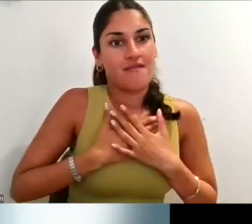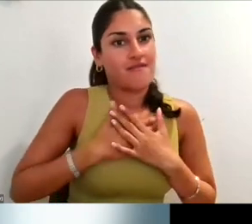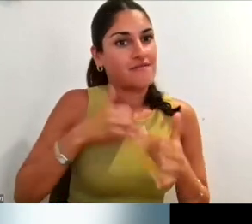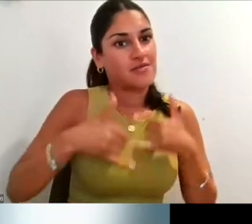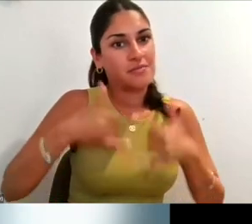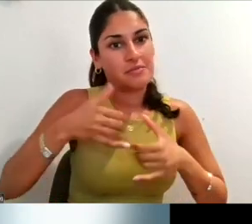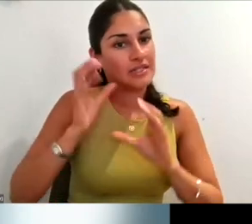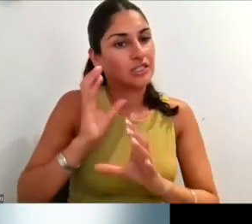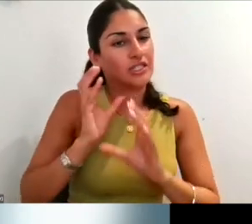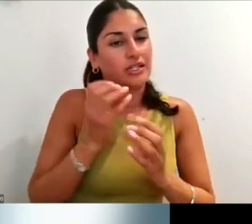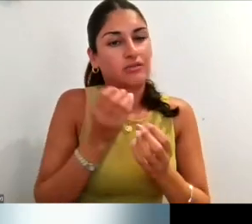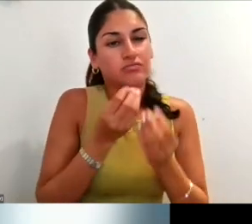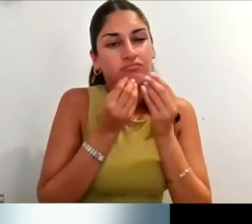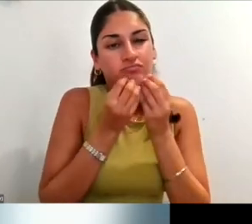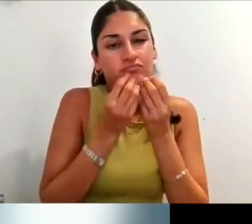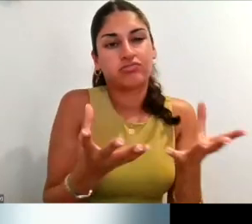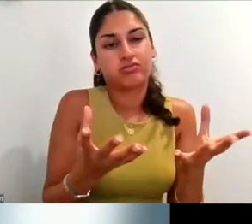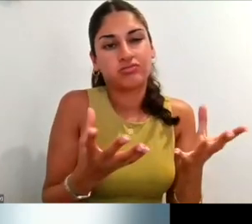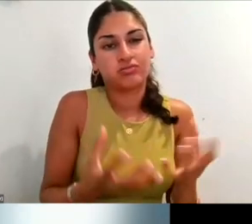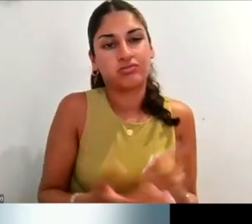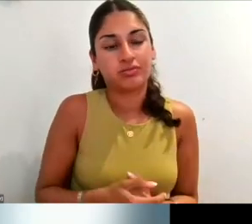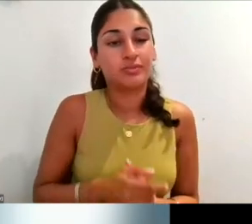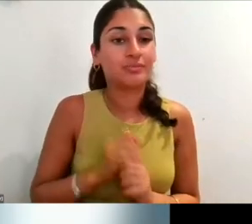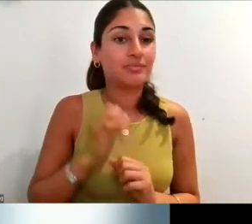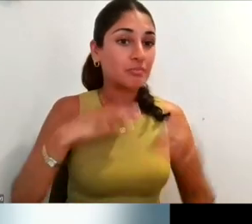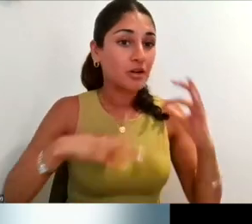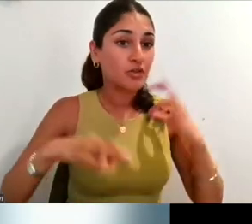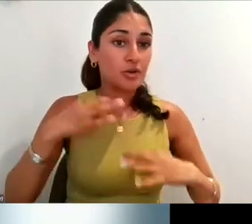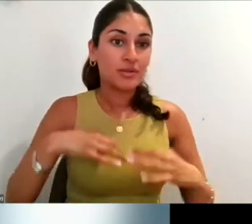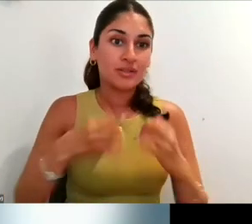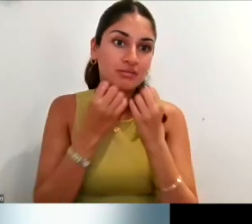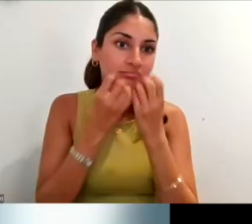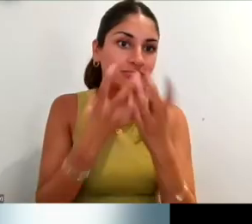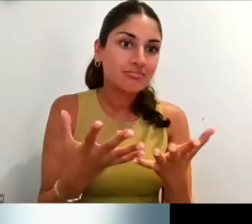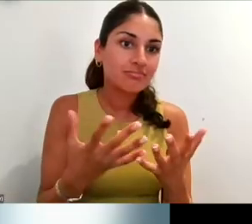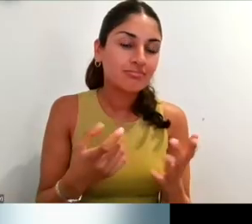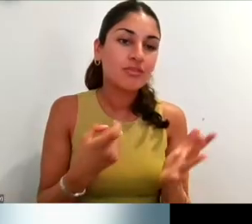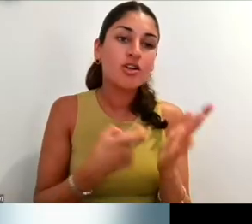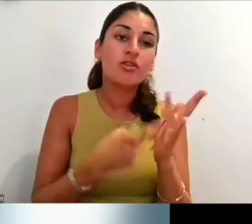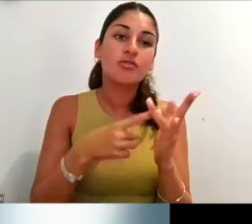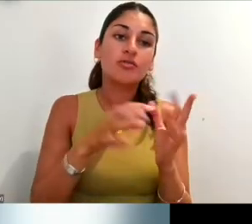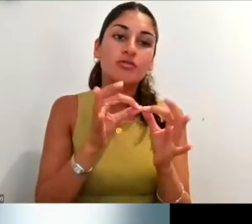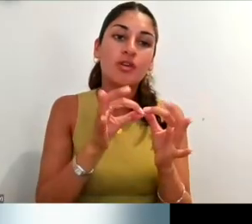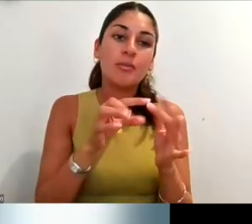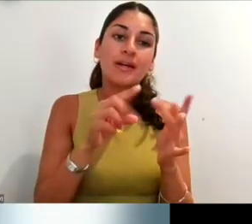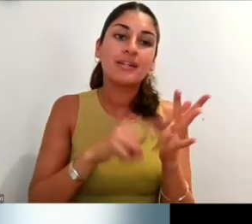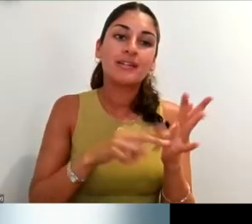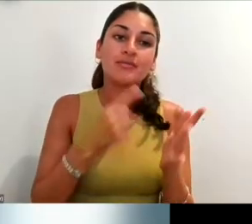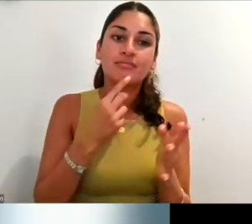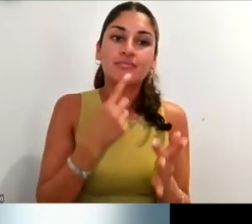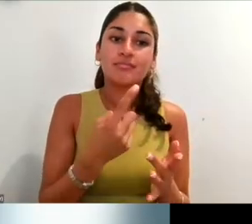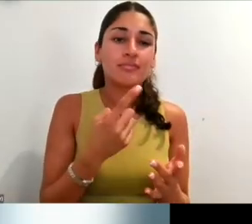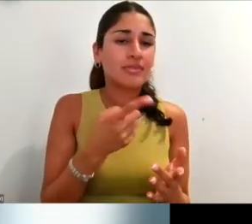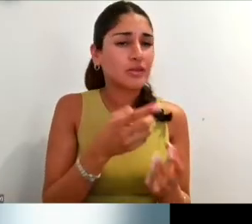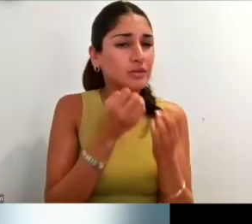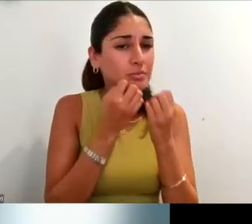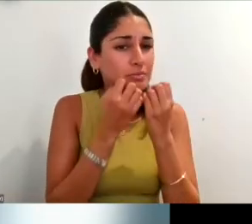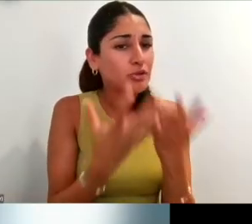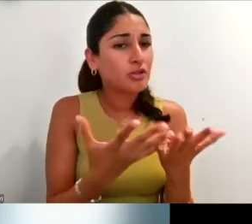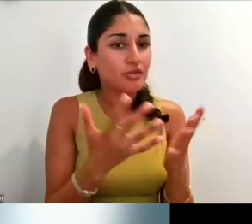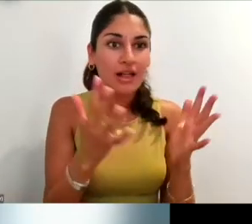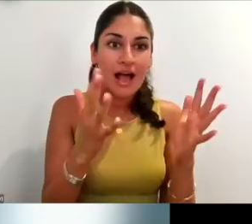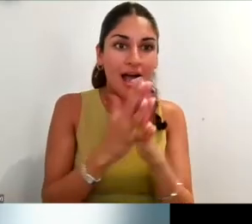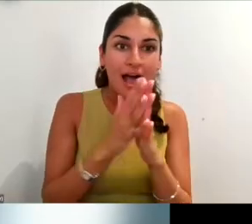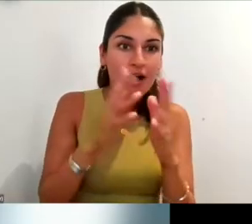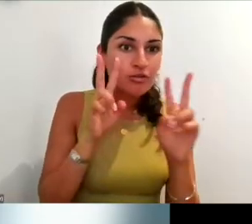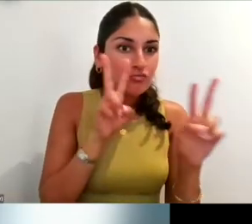said that was a wonderful performance. And Robin said that was beautiful. How can we see the